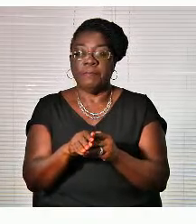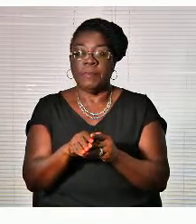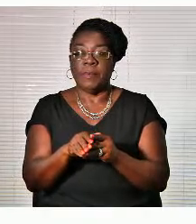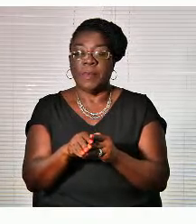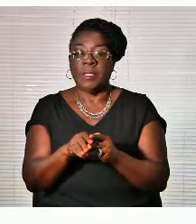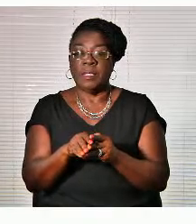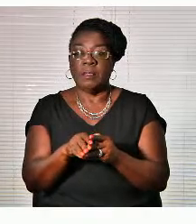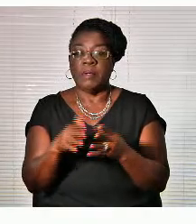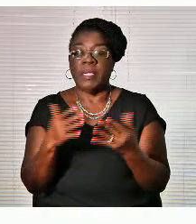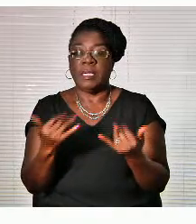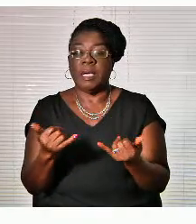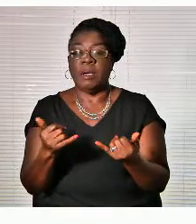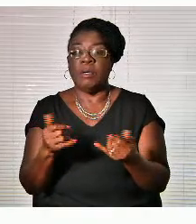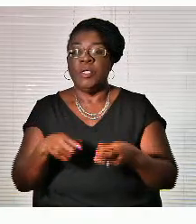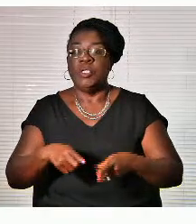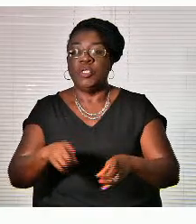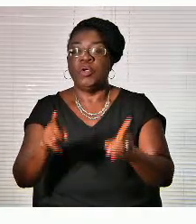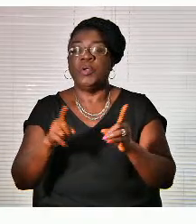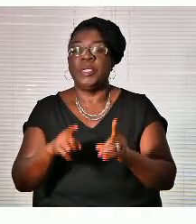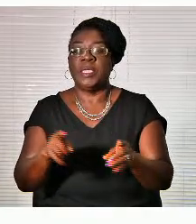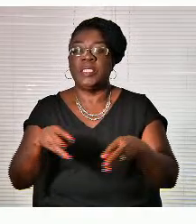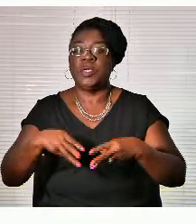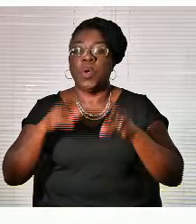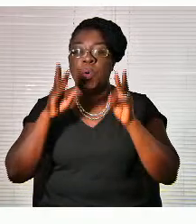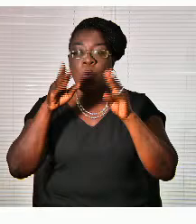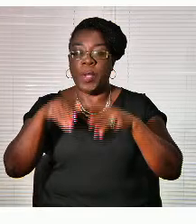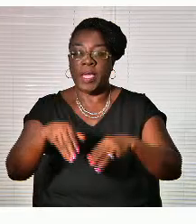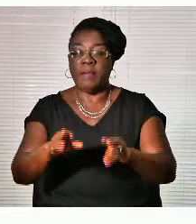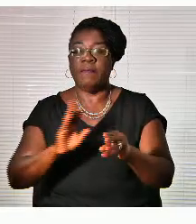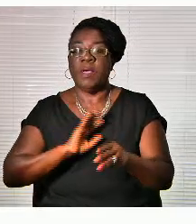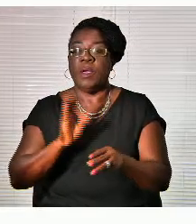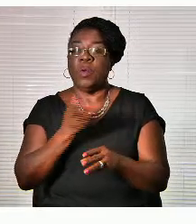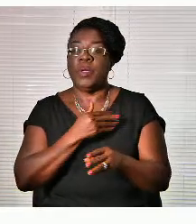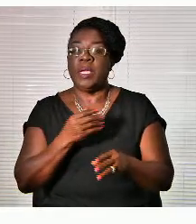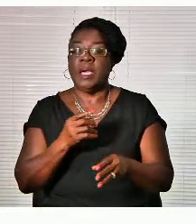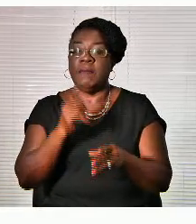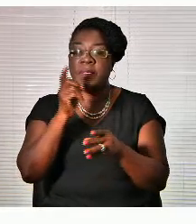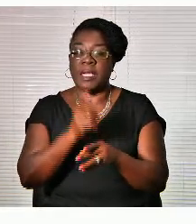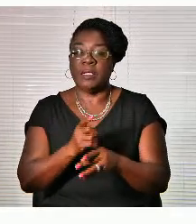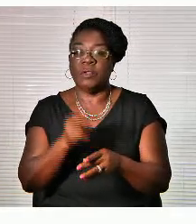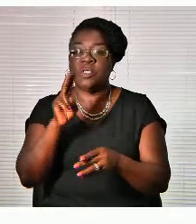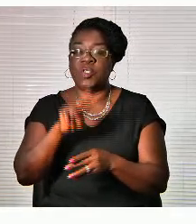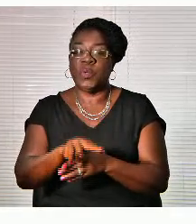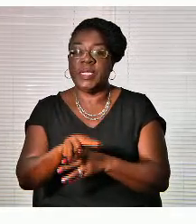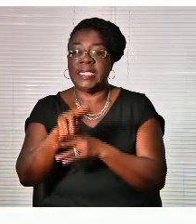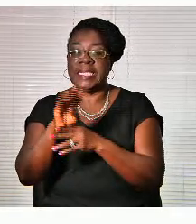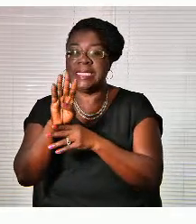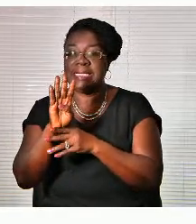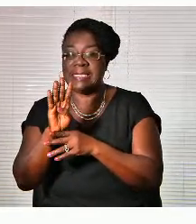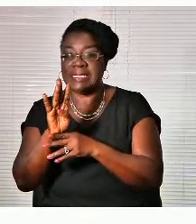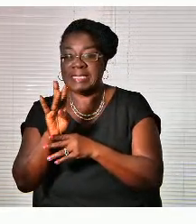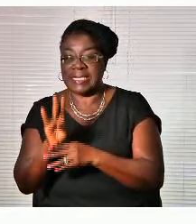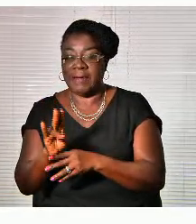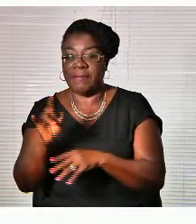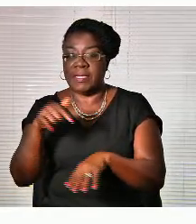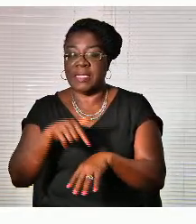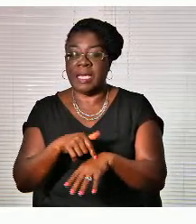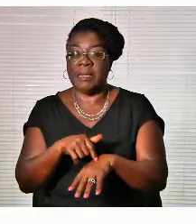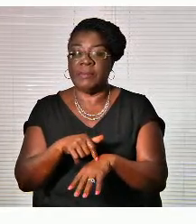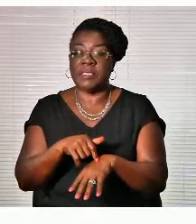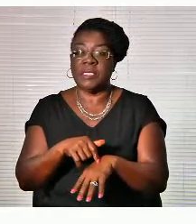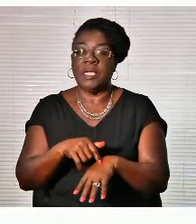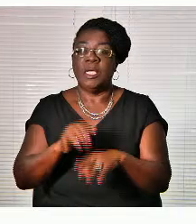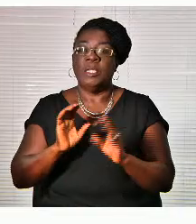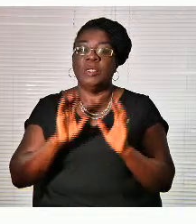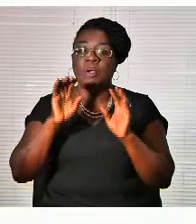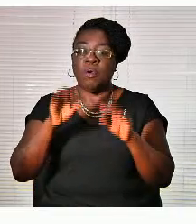Thus far, during this wave, we have diagnosed 27 times the COVID-19